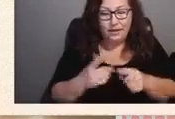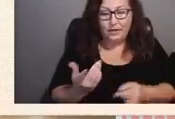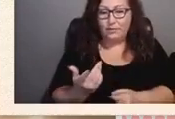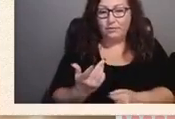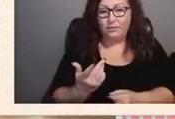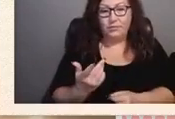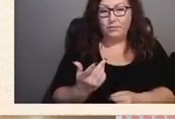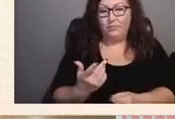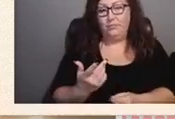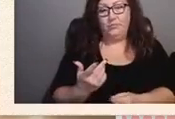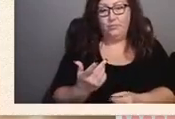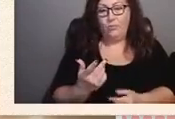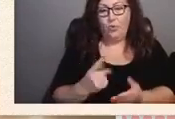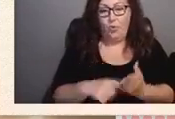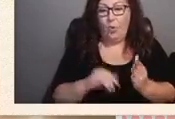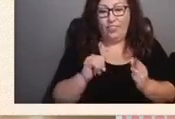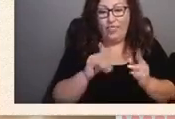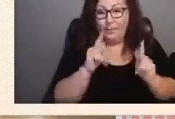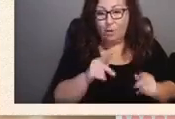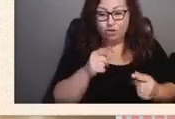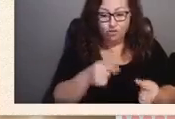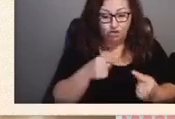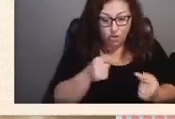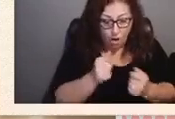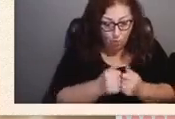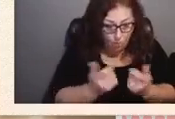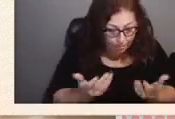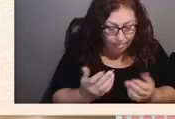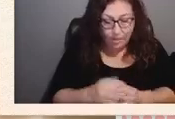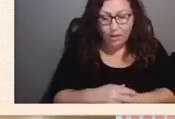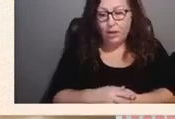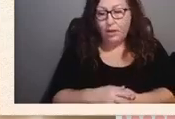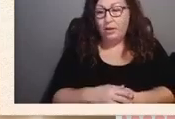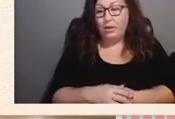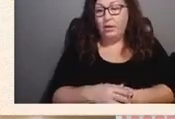the person struggling with is and what the symptoms